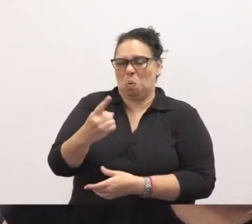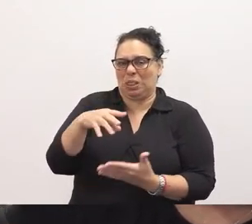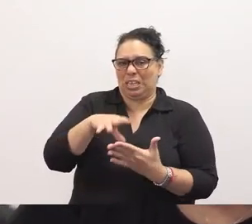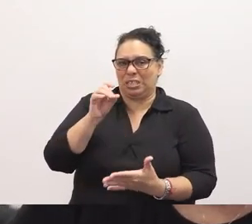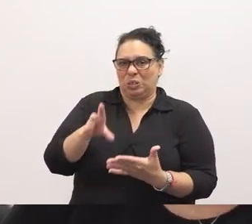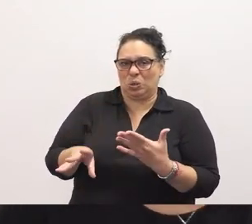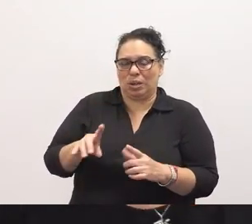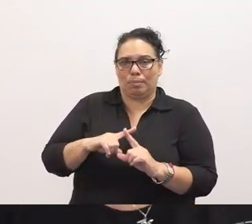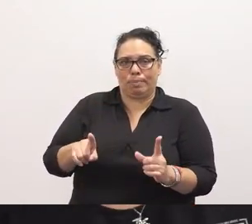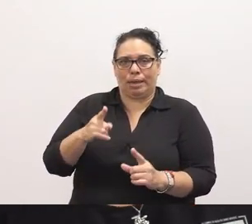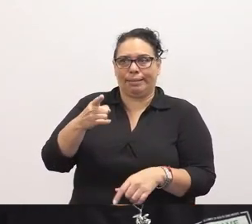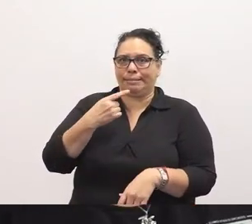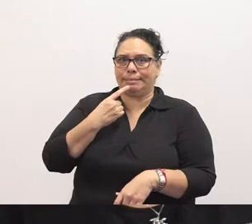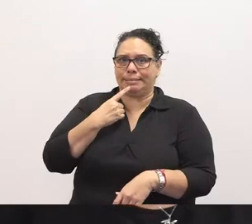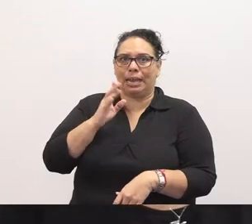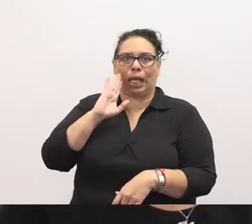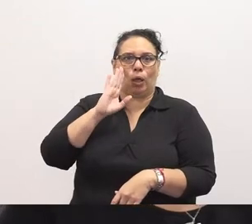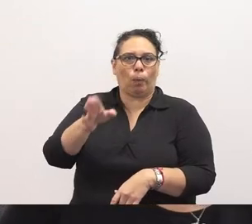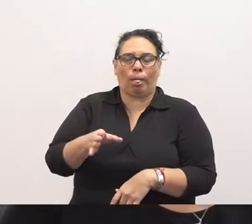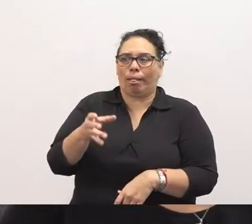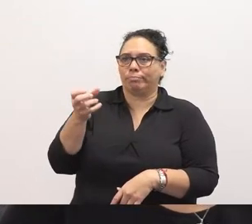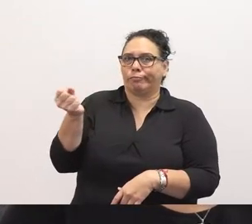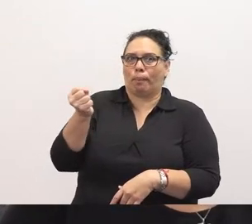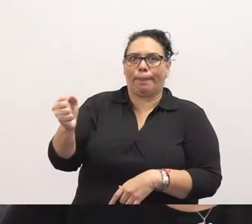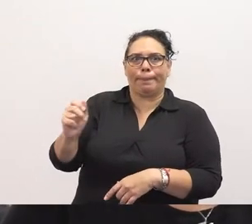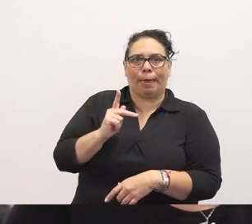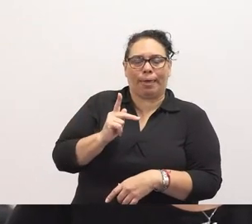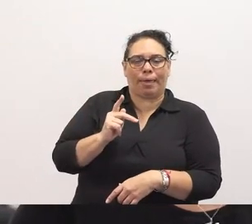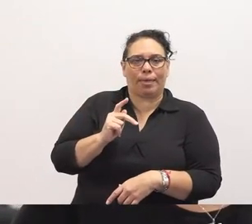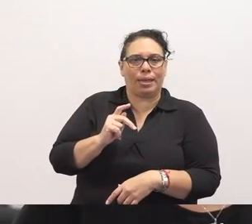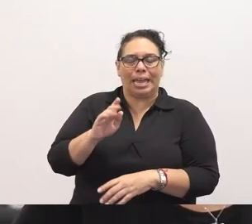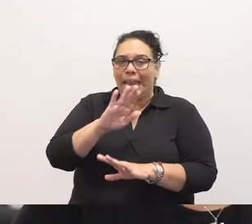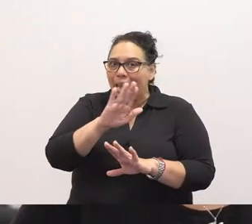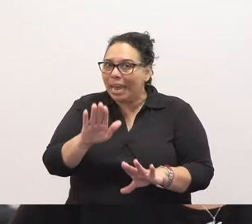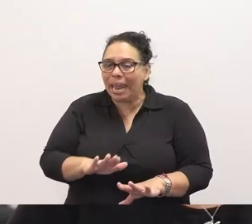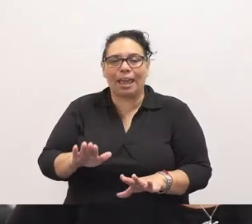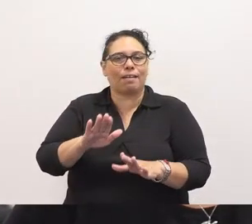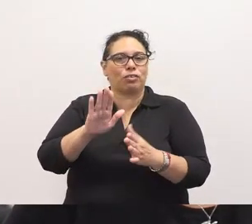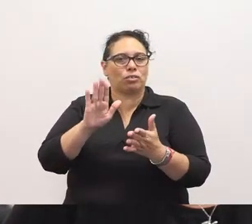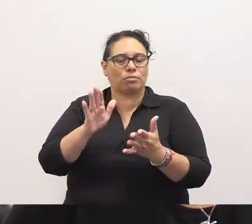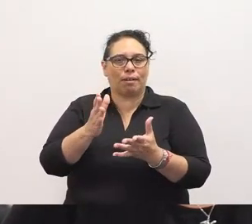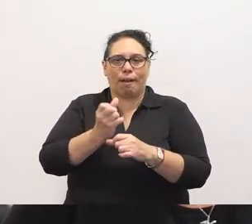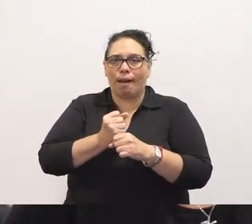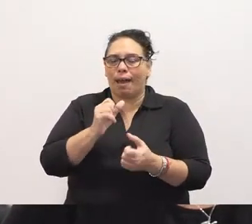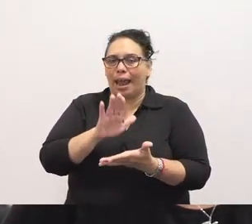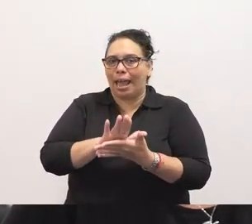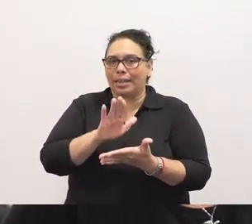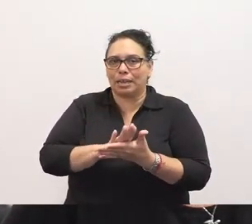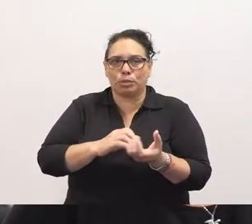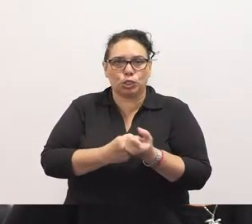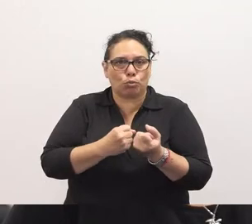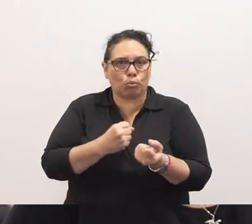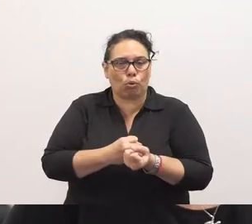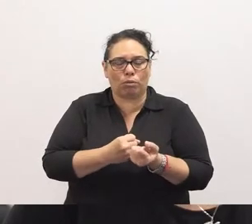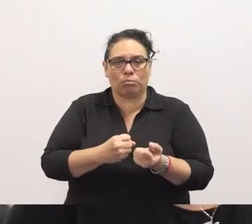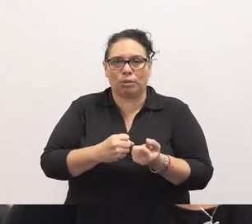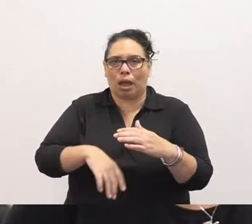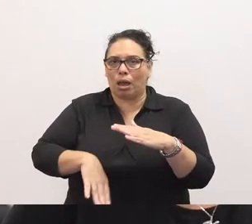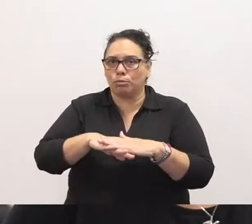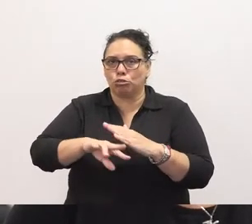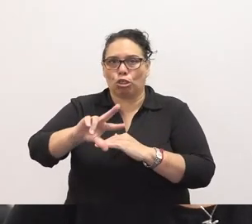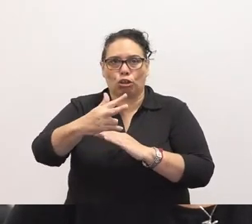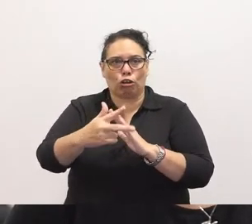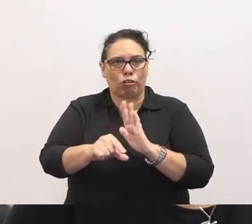receive any academic support from the school up until third grade, even though we had been asking. I can honestly say that the day